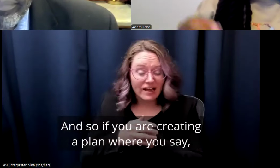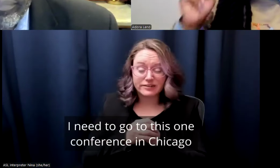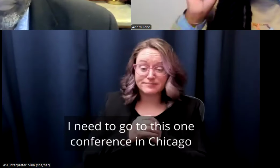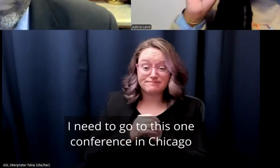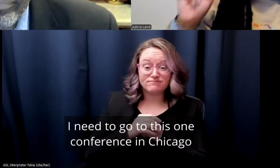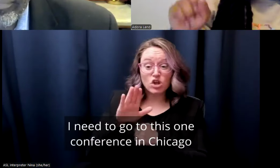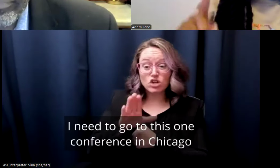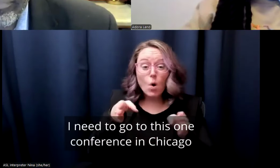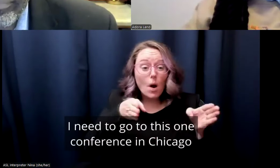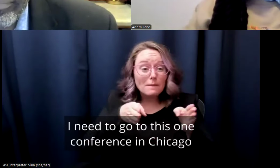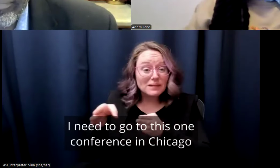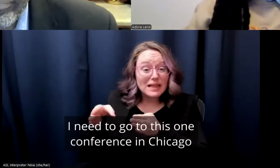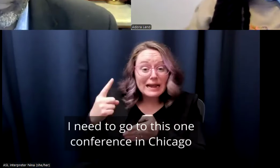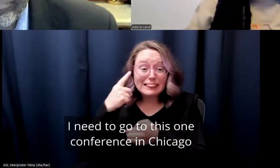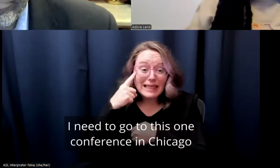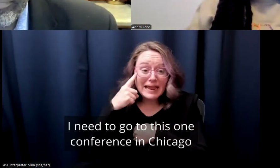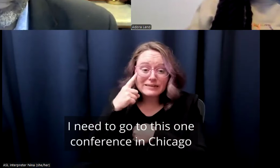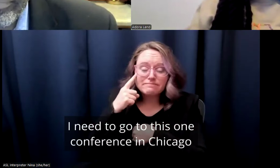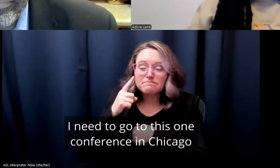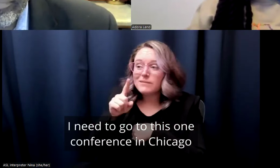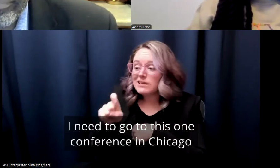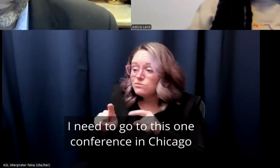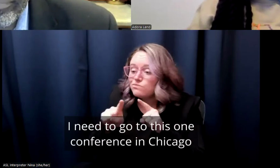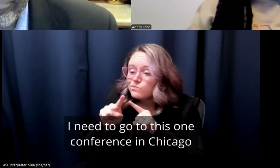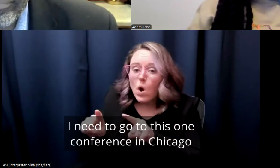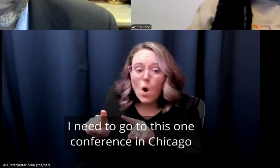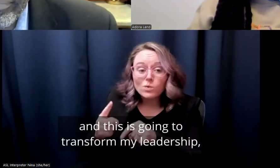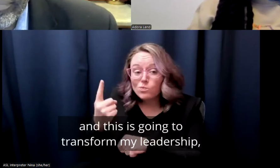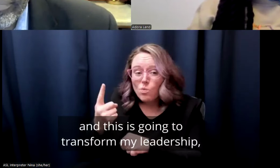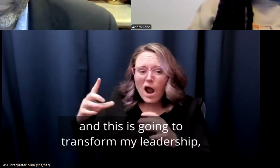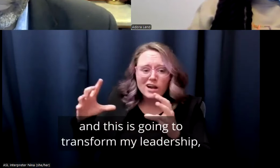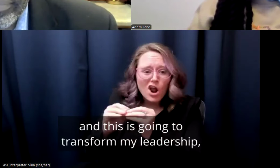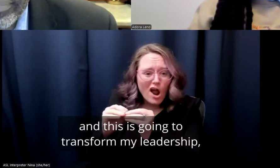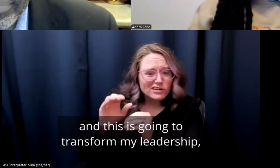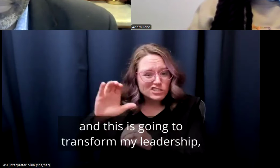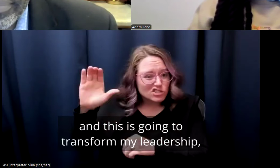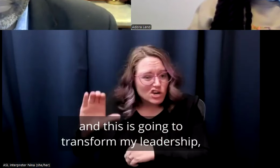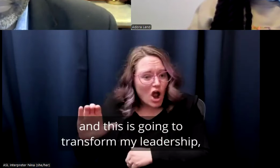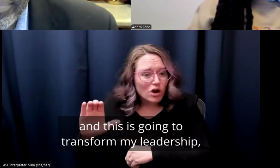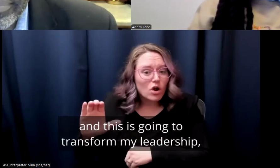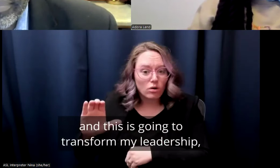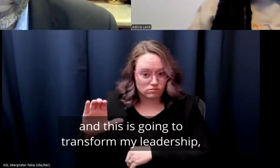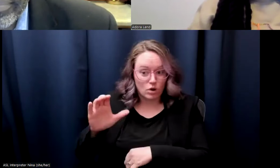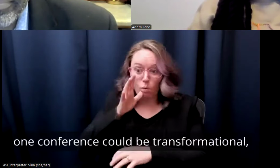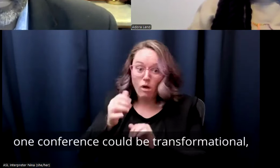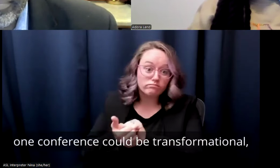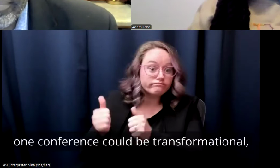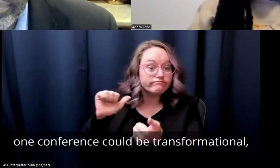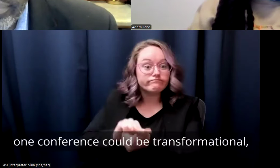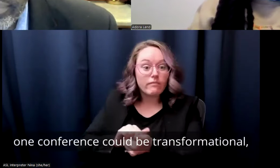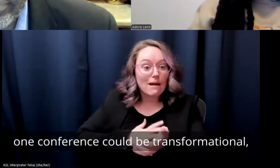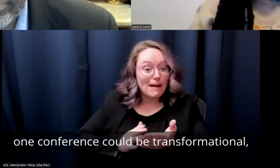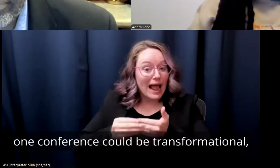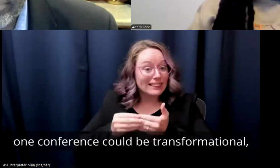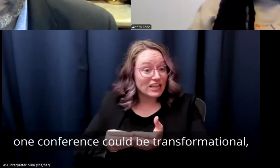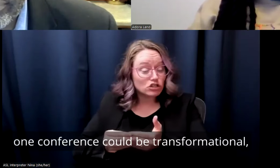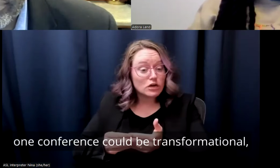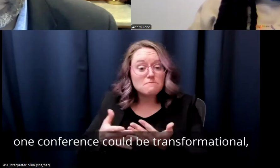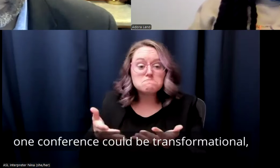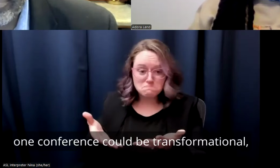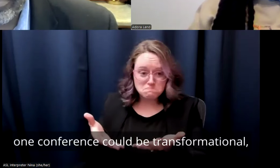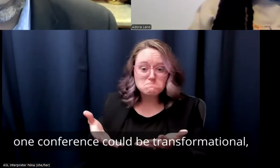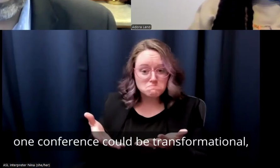say, I need to go to this one conference in Chicago, and this is going to transform my leadership. One conference